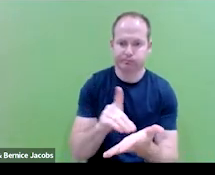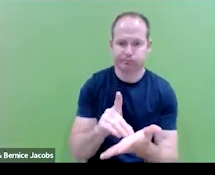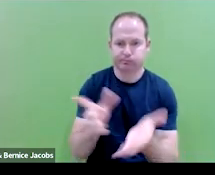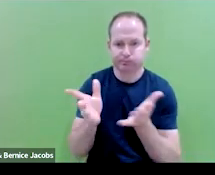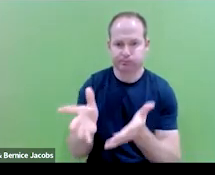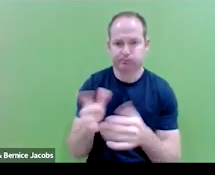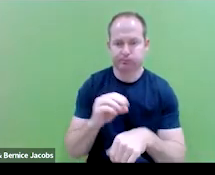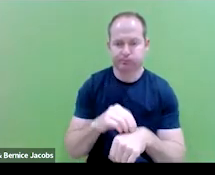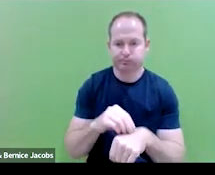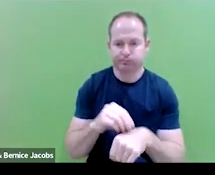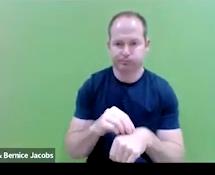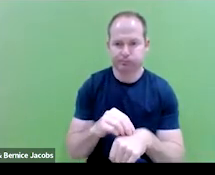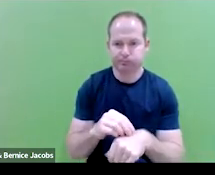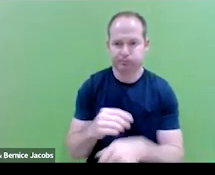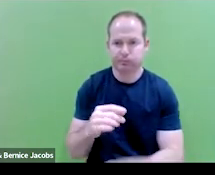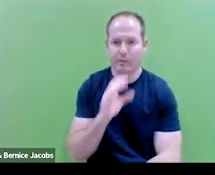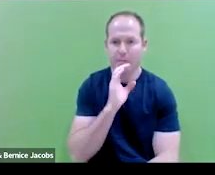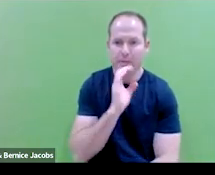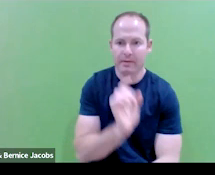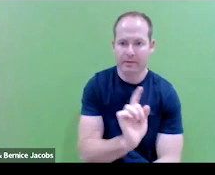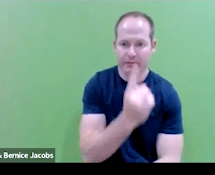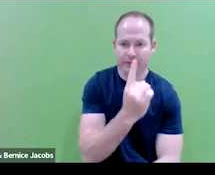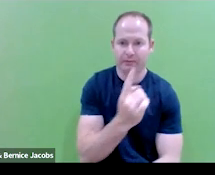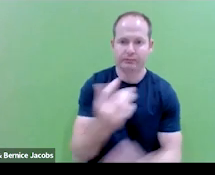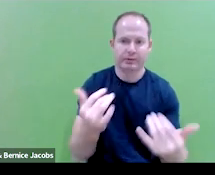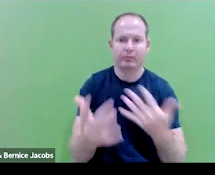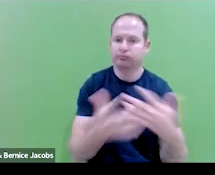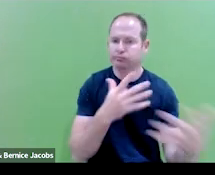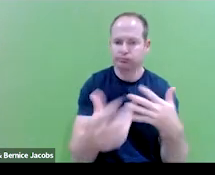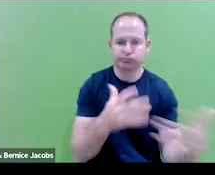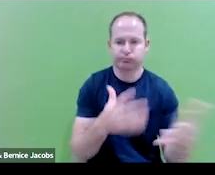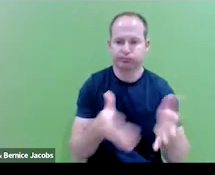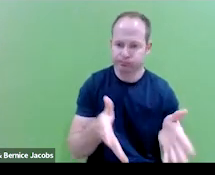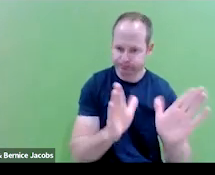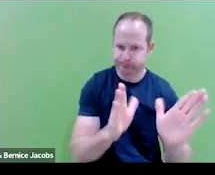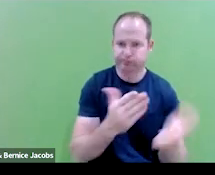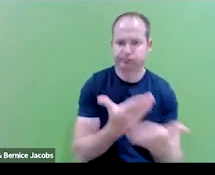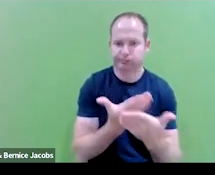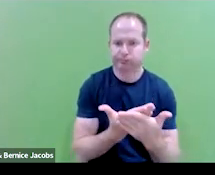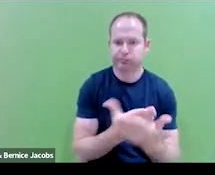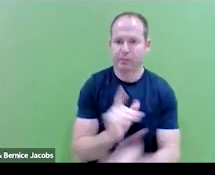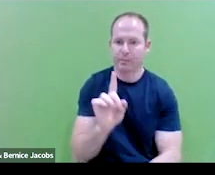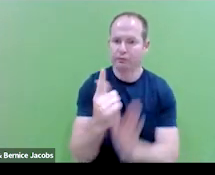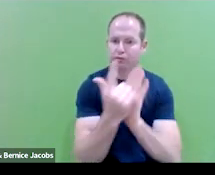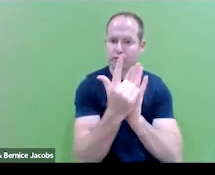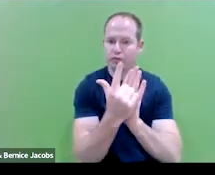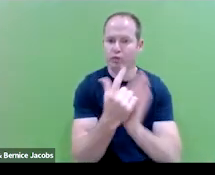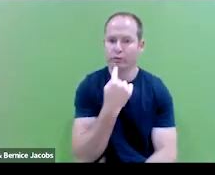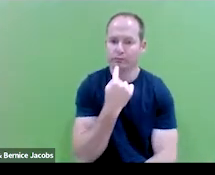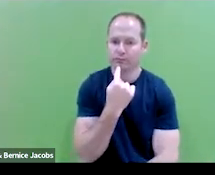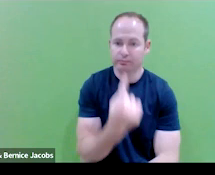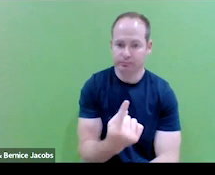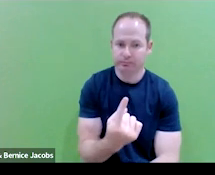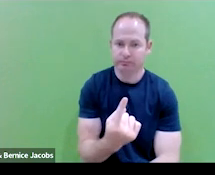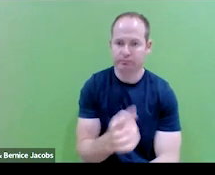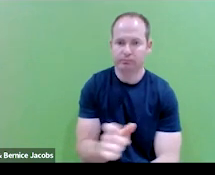just using the first one means basically anything goes. And because the law also says